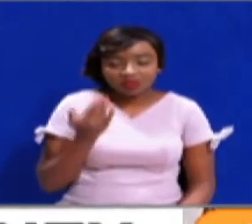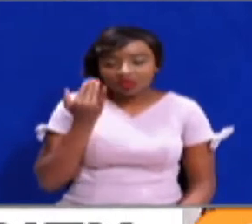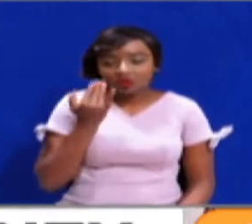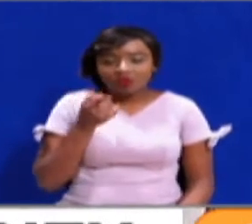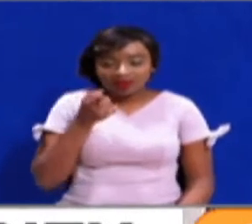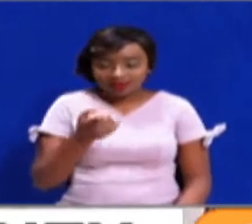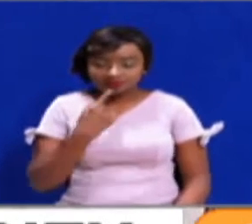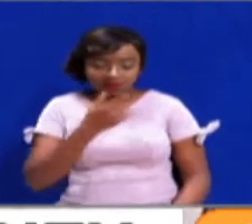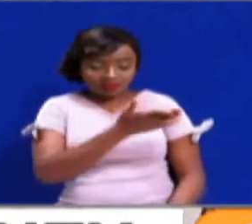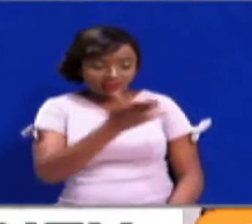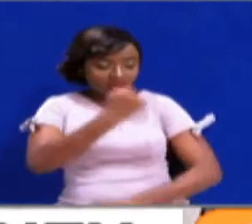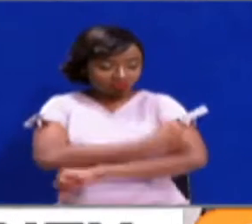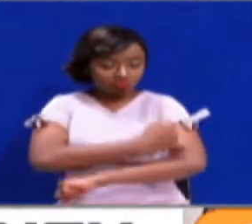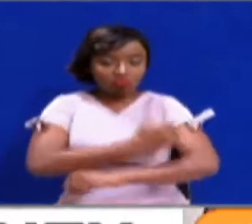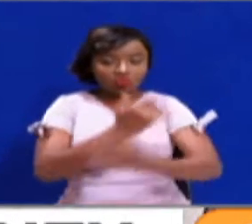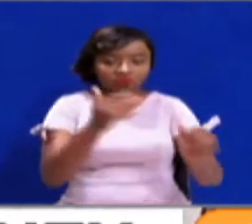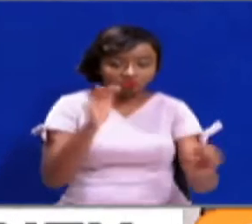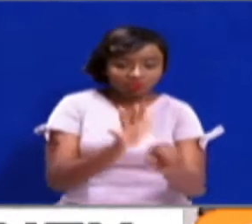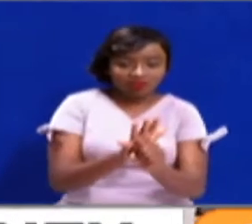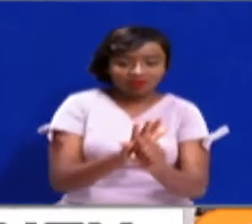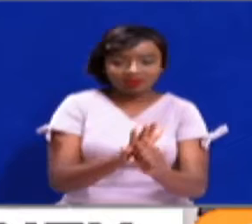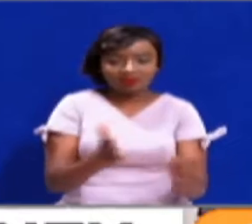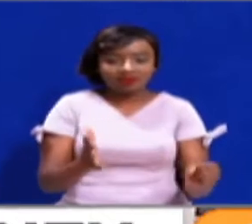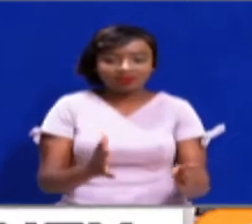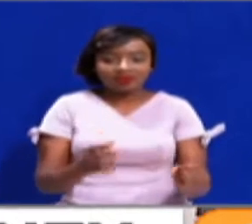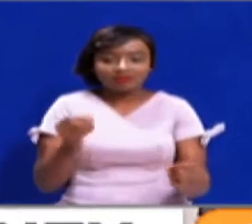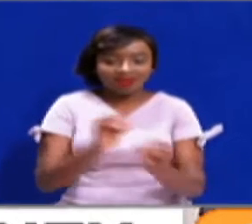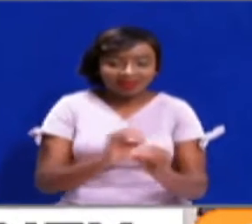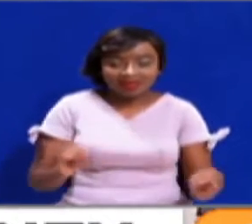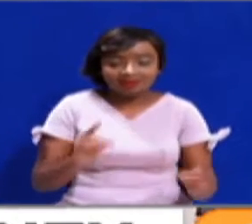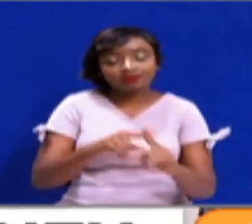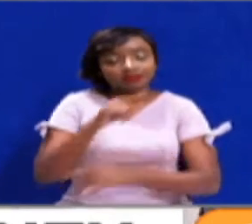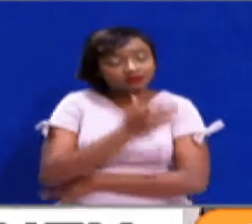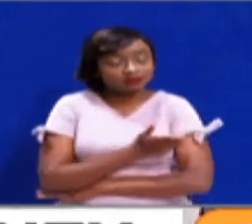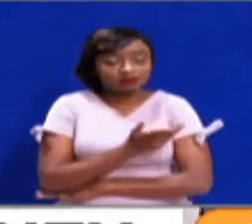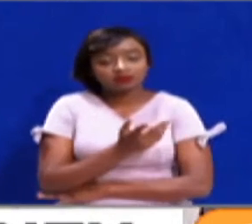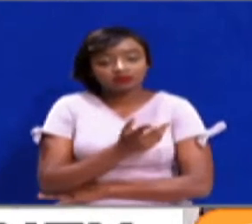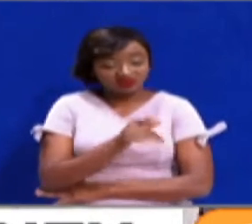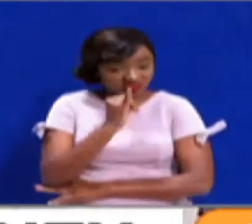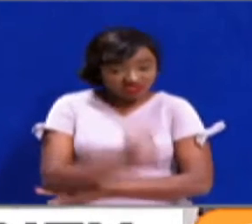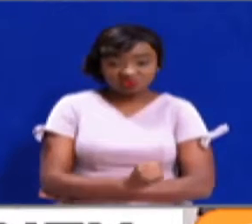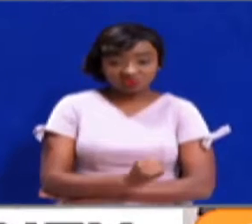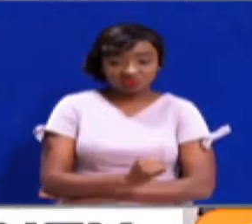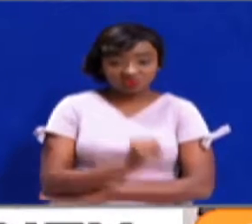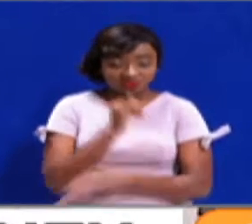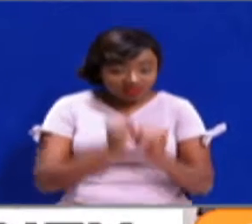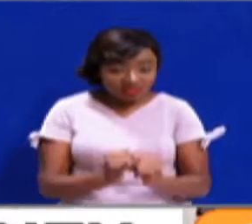talking about congestion in schools, we don't have money. Didn't we know that? Like, is it something that has just